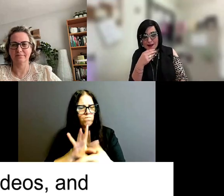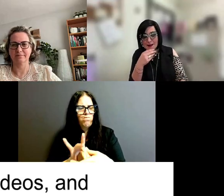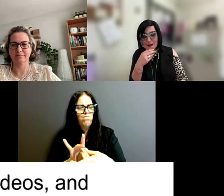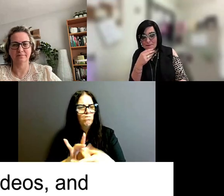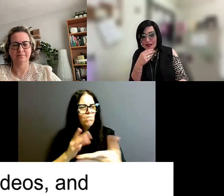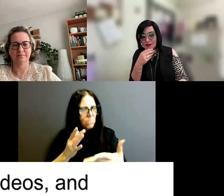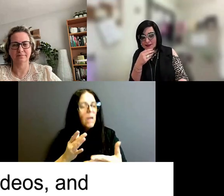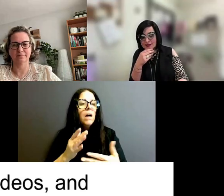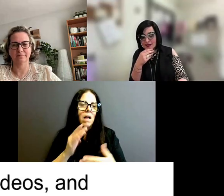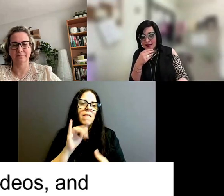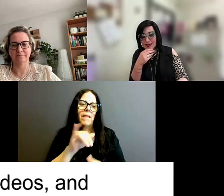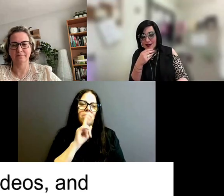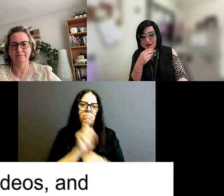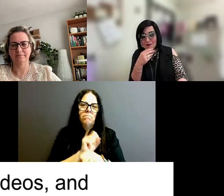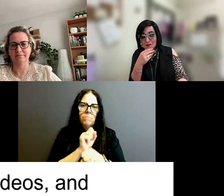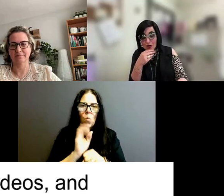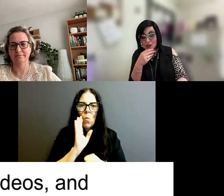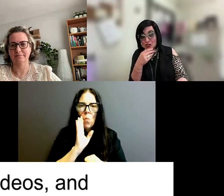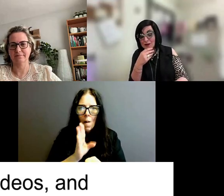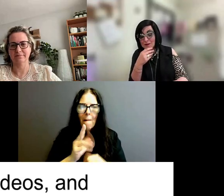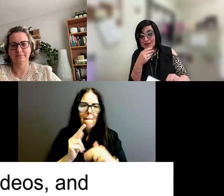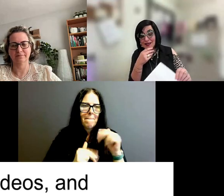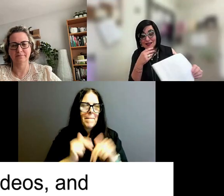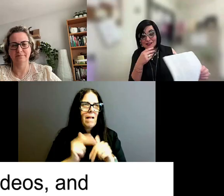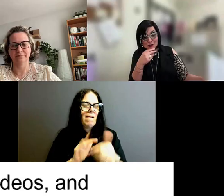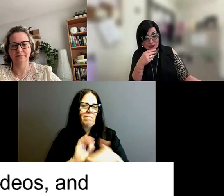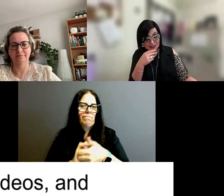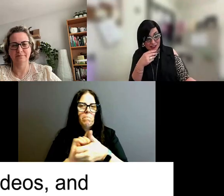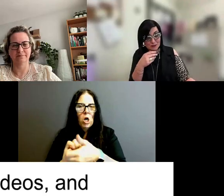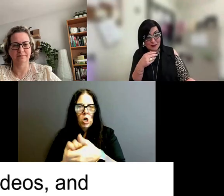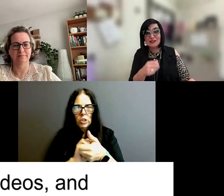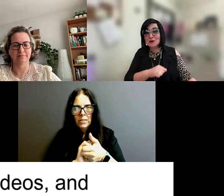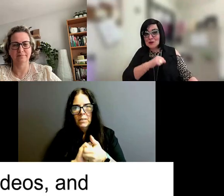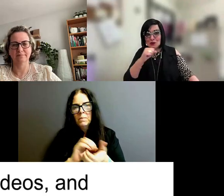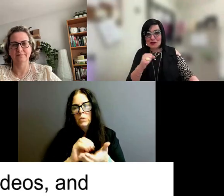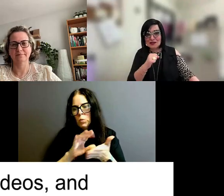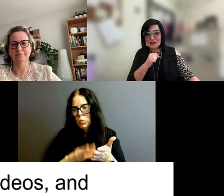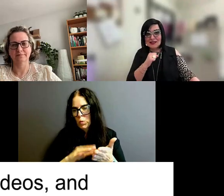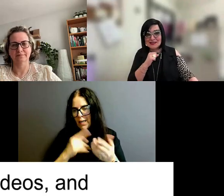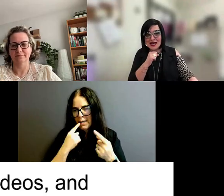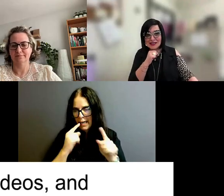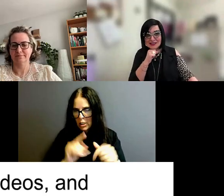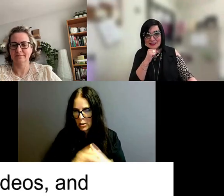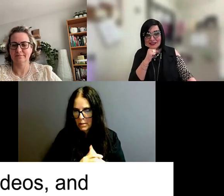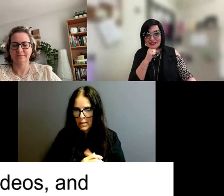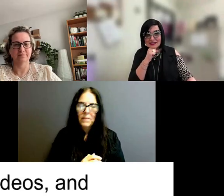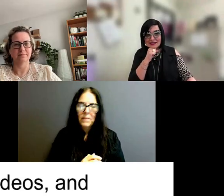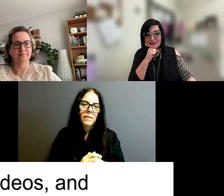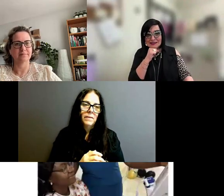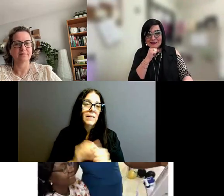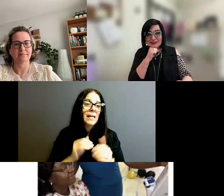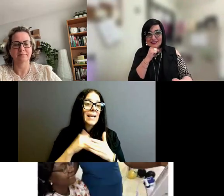going to build partnerships and student engagement. Go to the next slide.